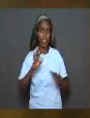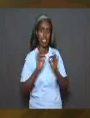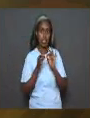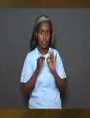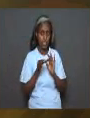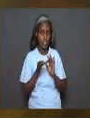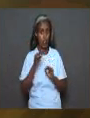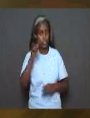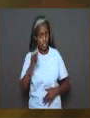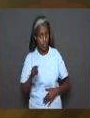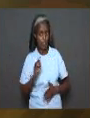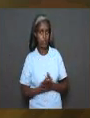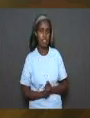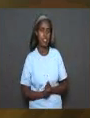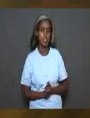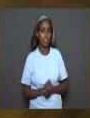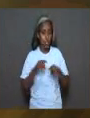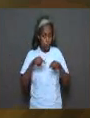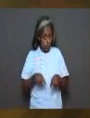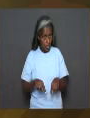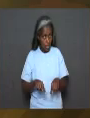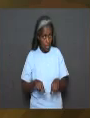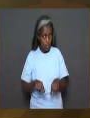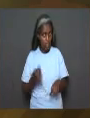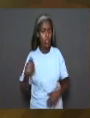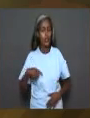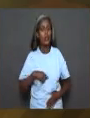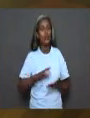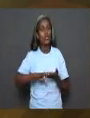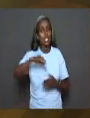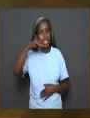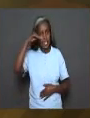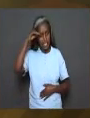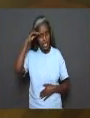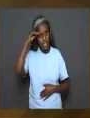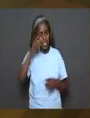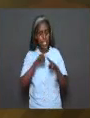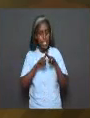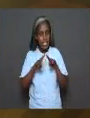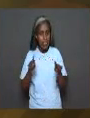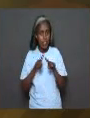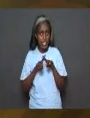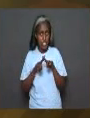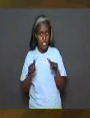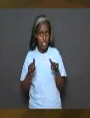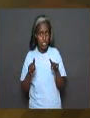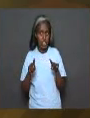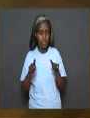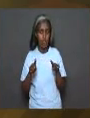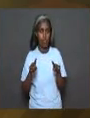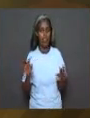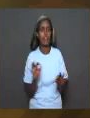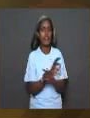of derivatives. Today, we will learn the differentiation of